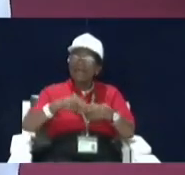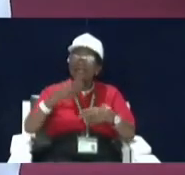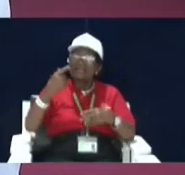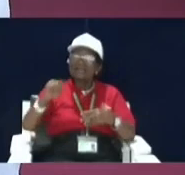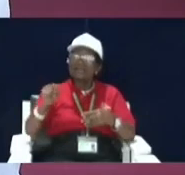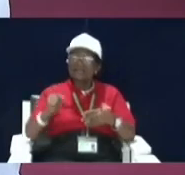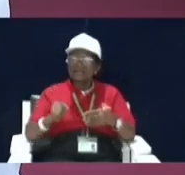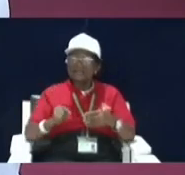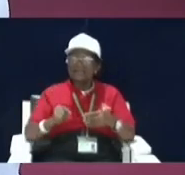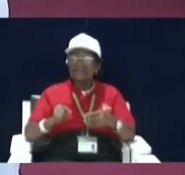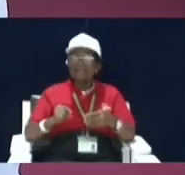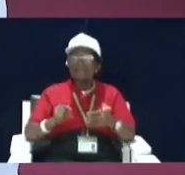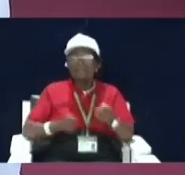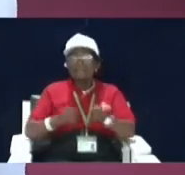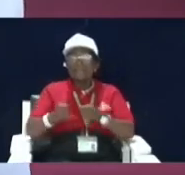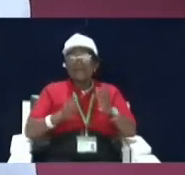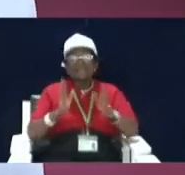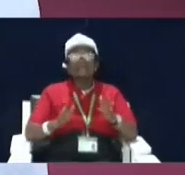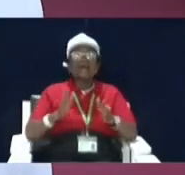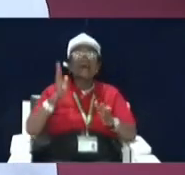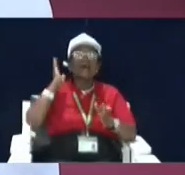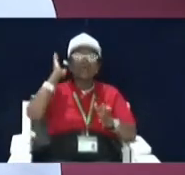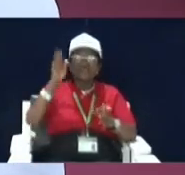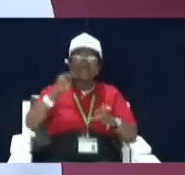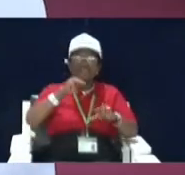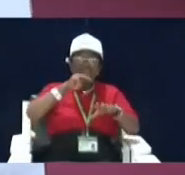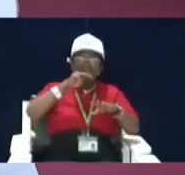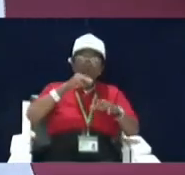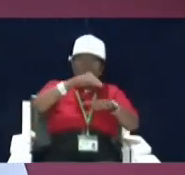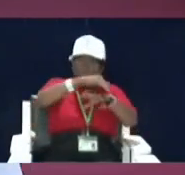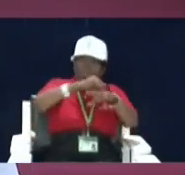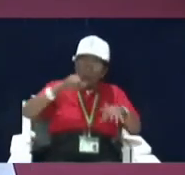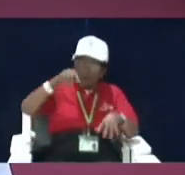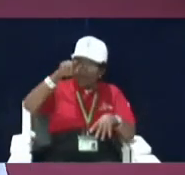say, 'What job do you say you are doing?'"